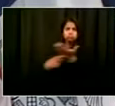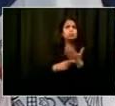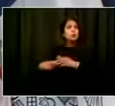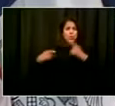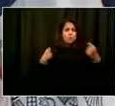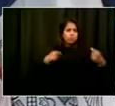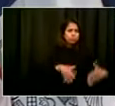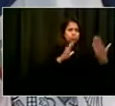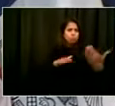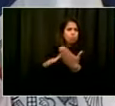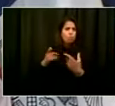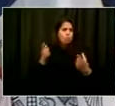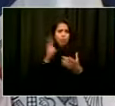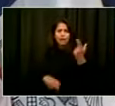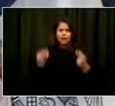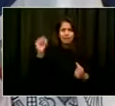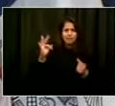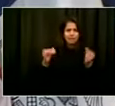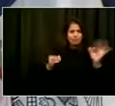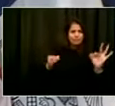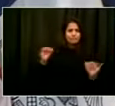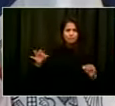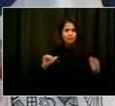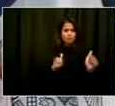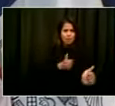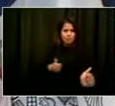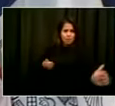peacefully, and that's what we intend to do. Go ahead.